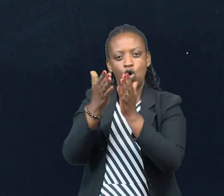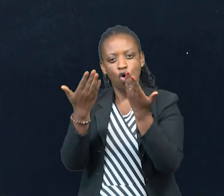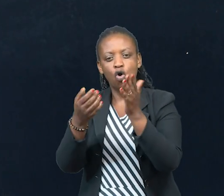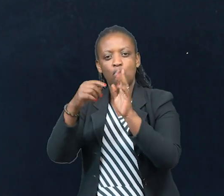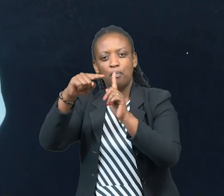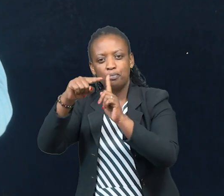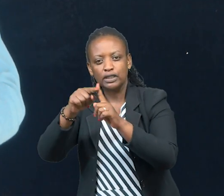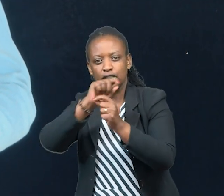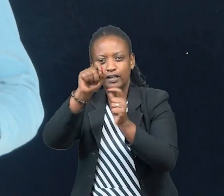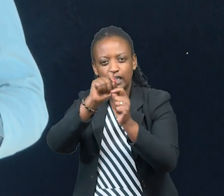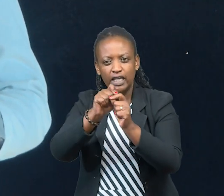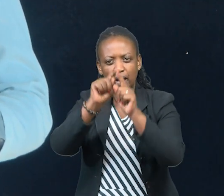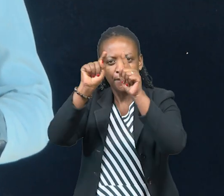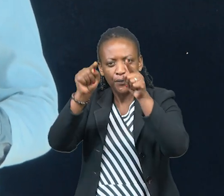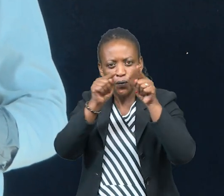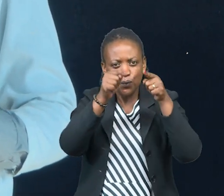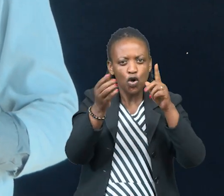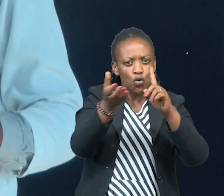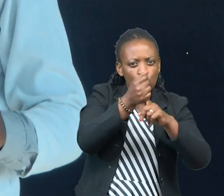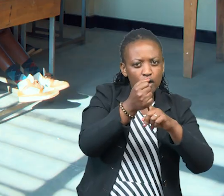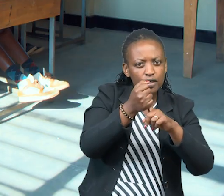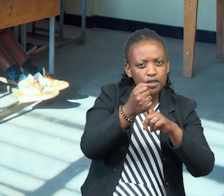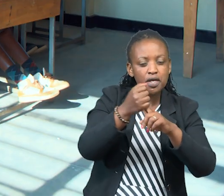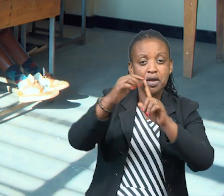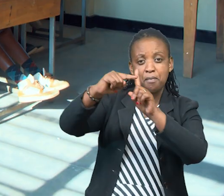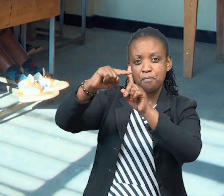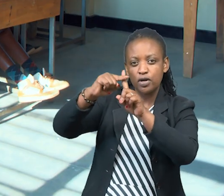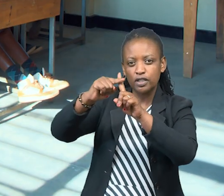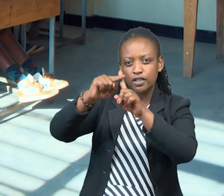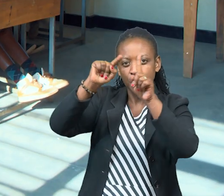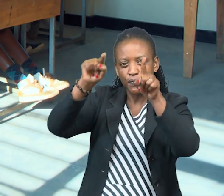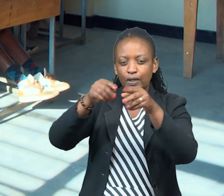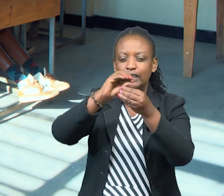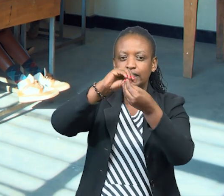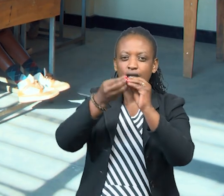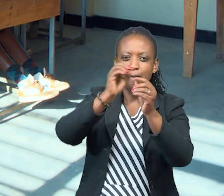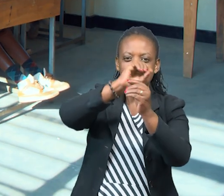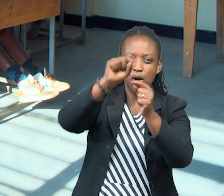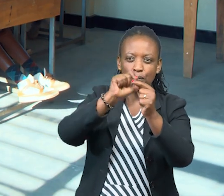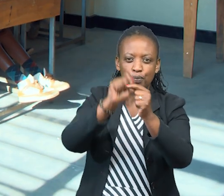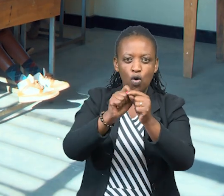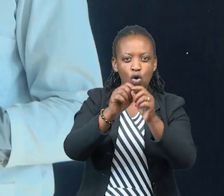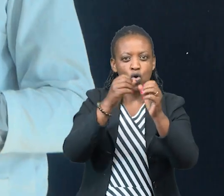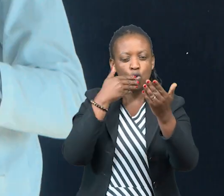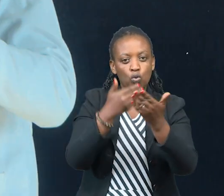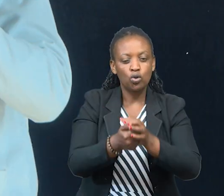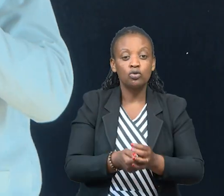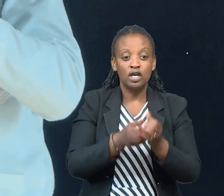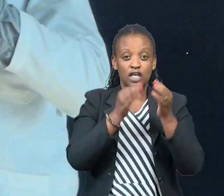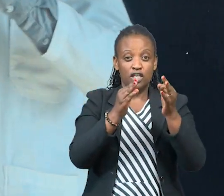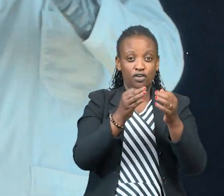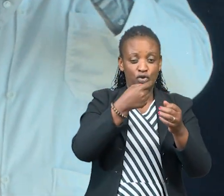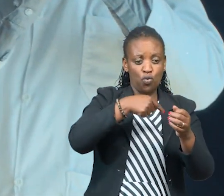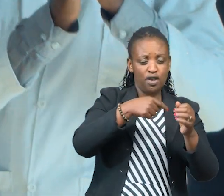integer, you get a positive integer. Very good. When